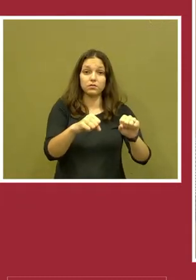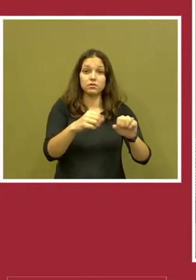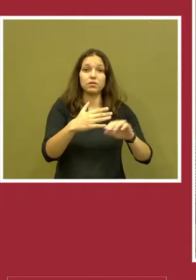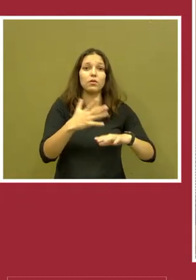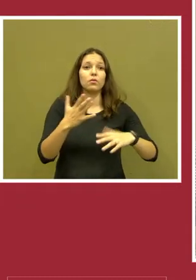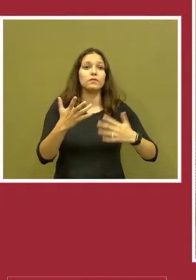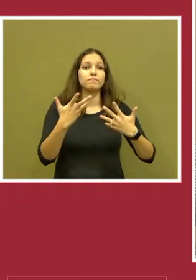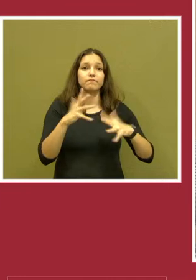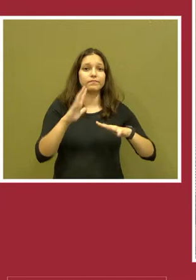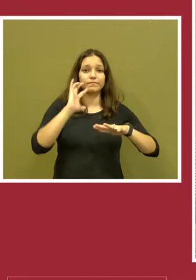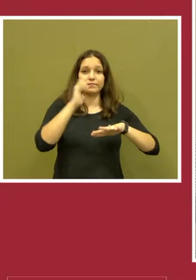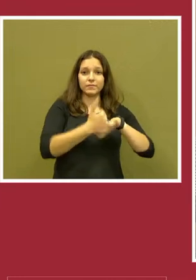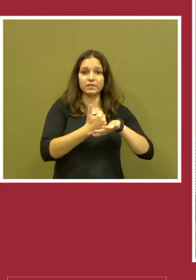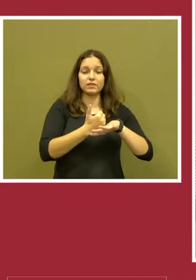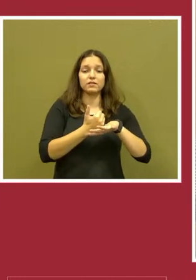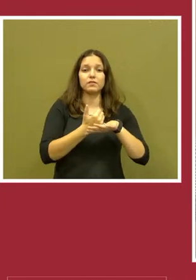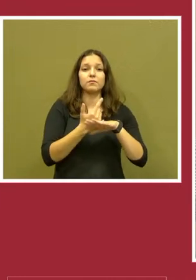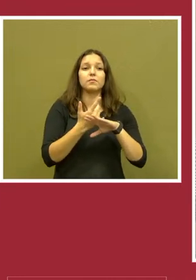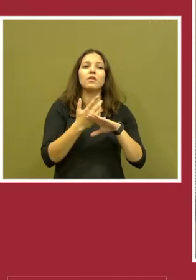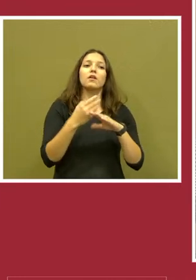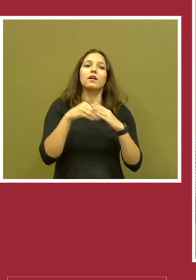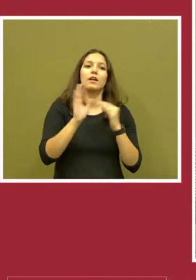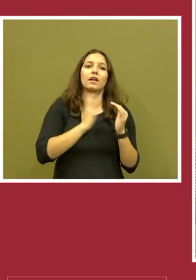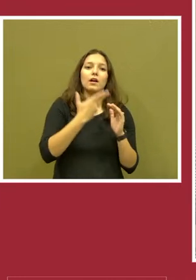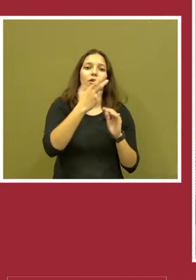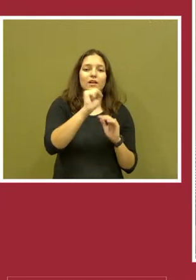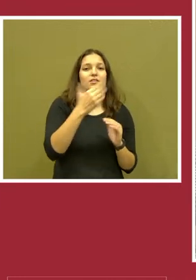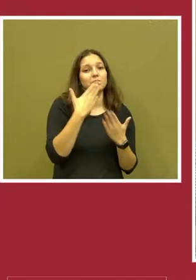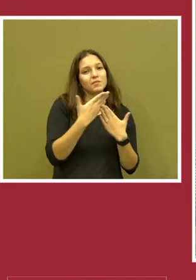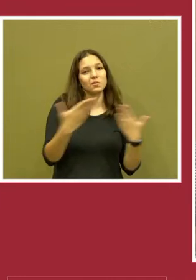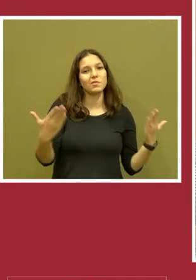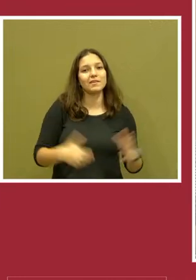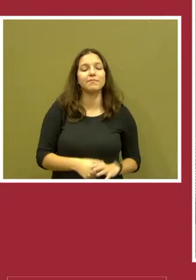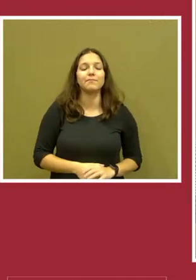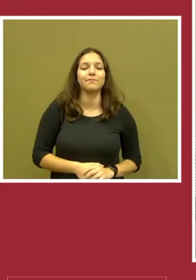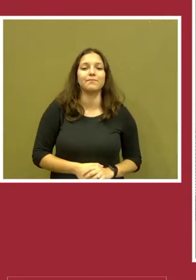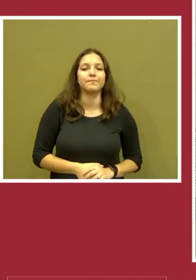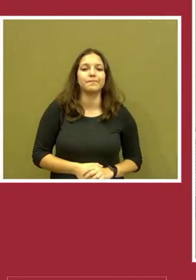set by our high schools. So that's a good thing. Yeah.